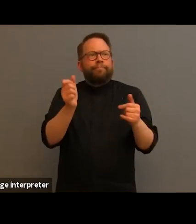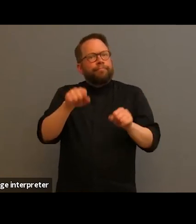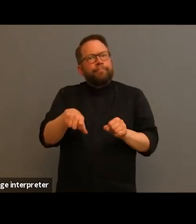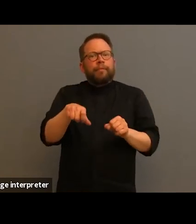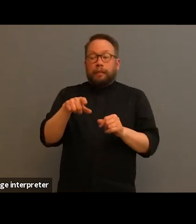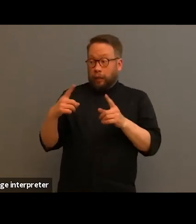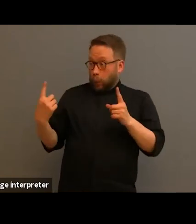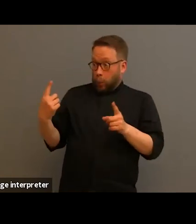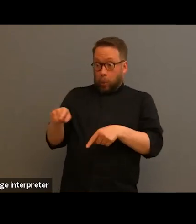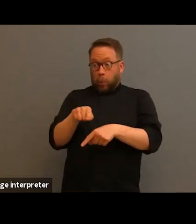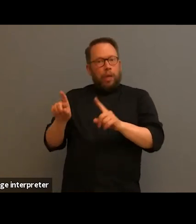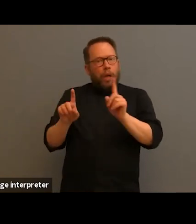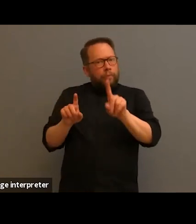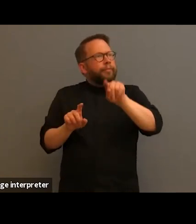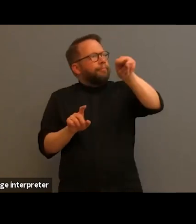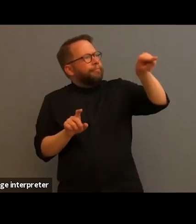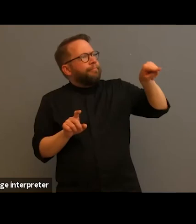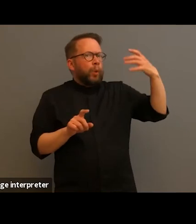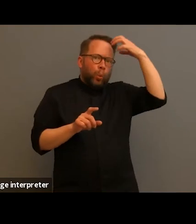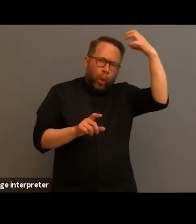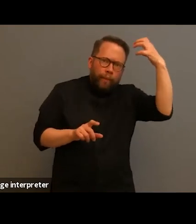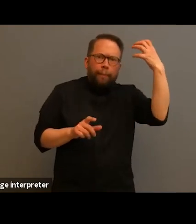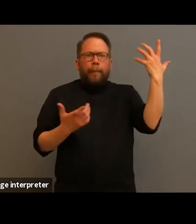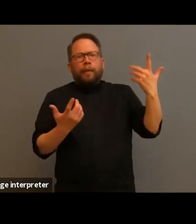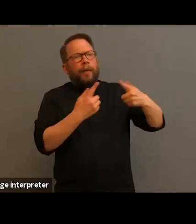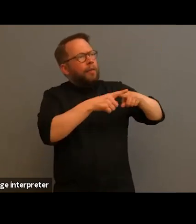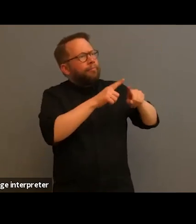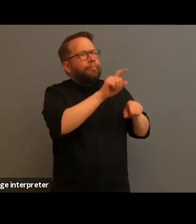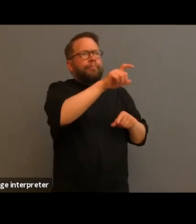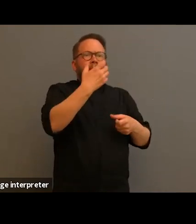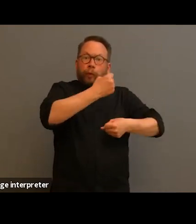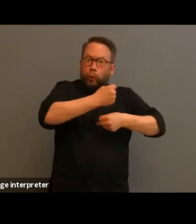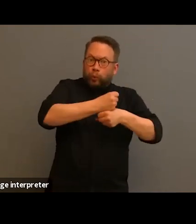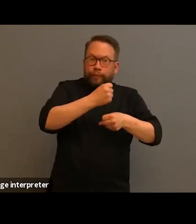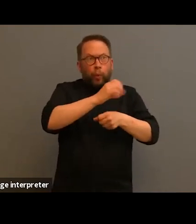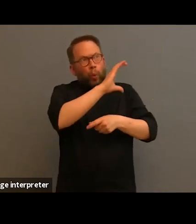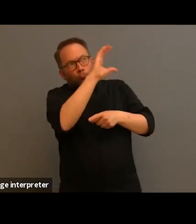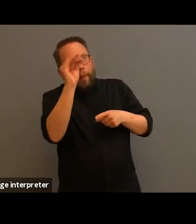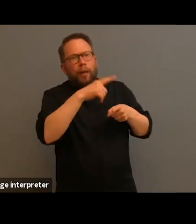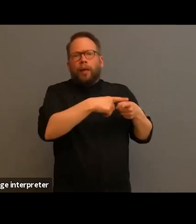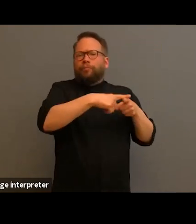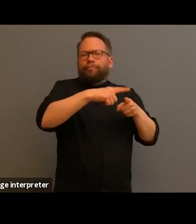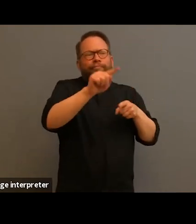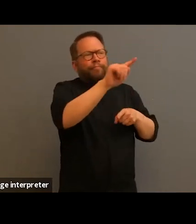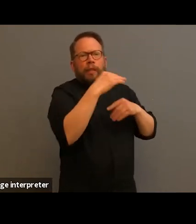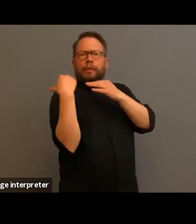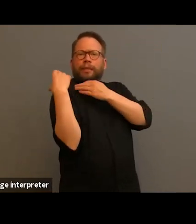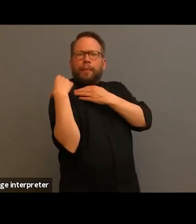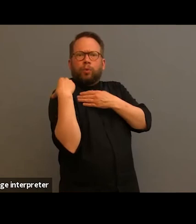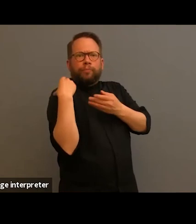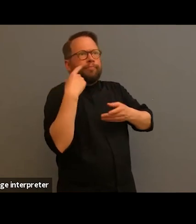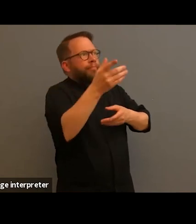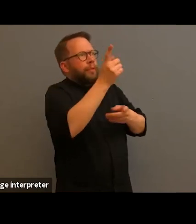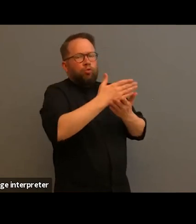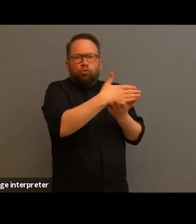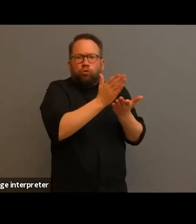government and the employer, that are important to ensure workers with disability an equal right to work. But today, we